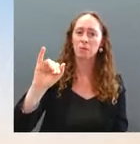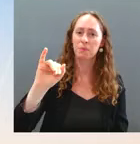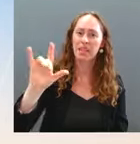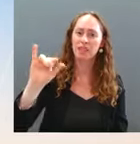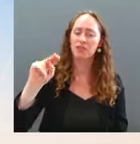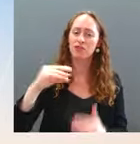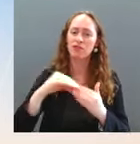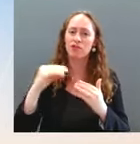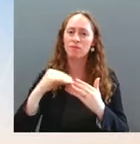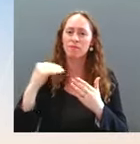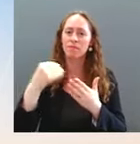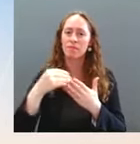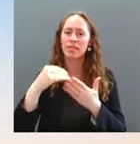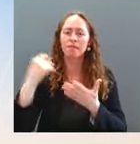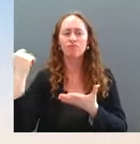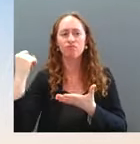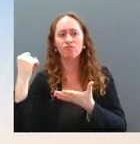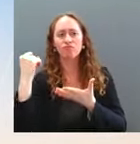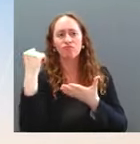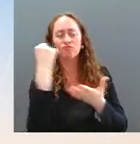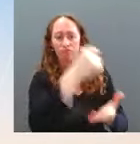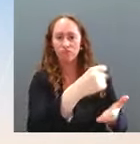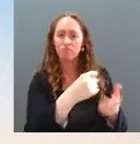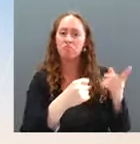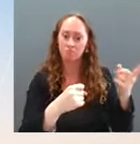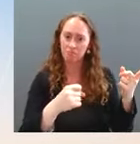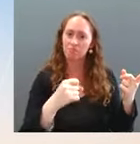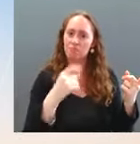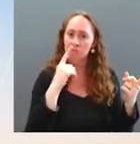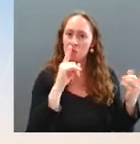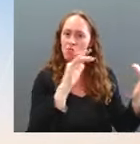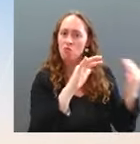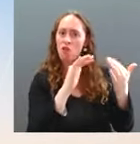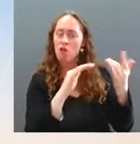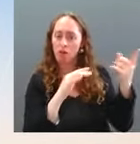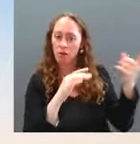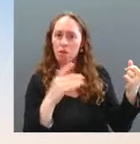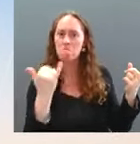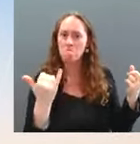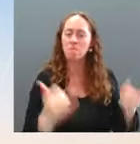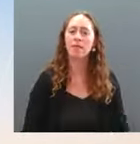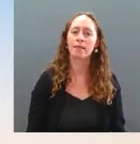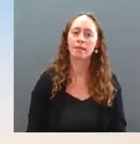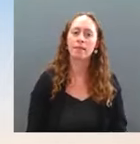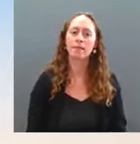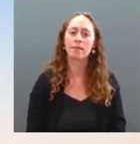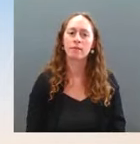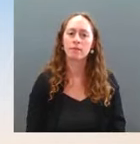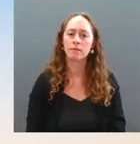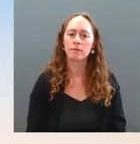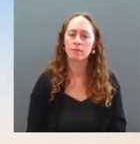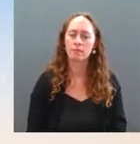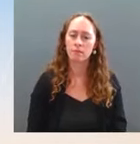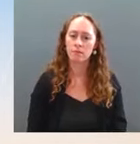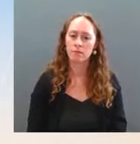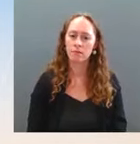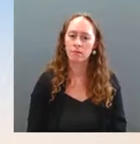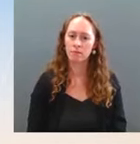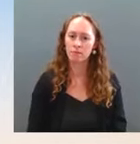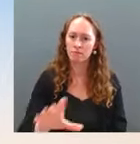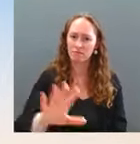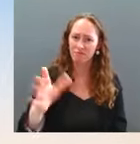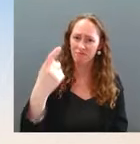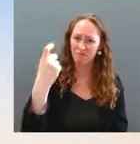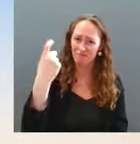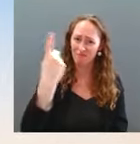administration wish Canada would do more considering the actual war in Ukraine? Well, we applaud that increase, and we applaud